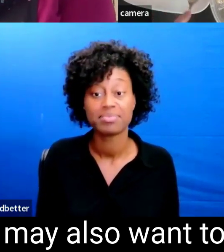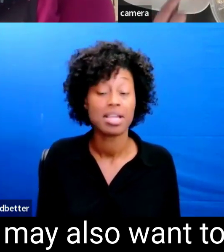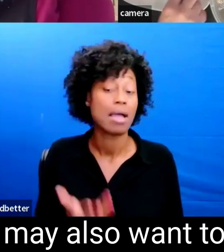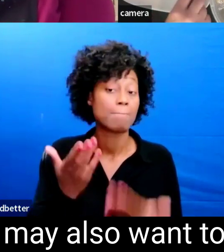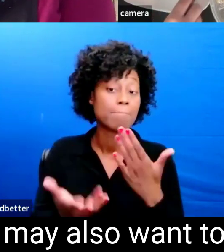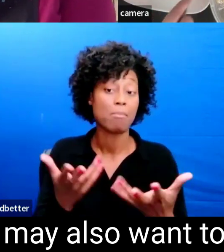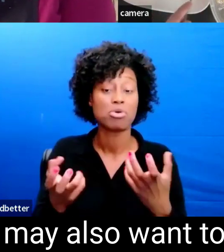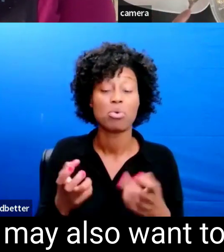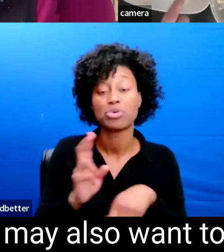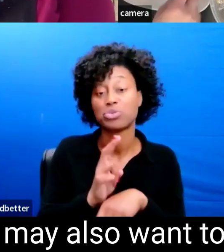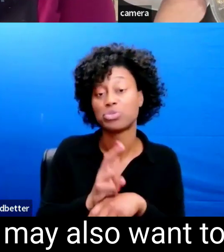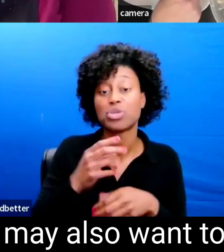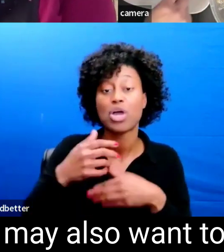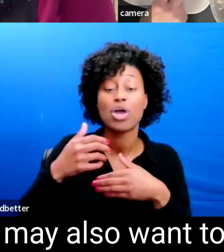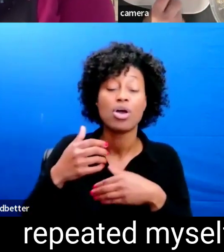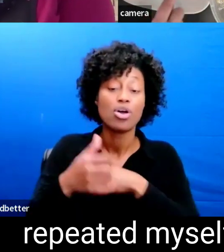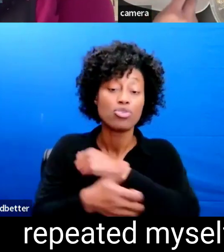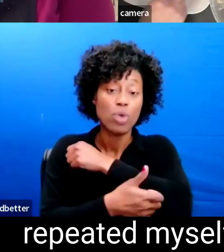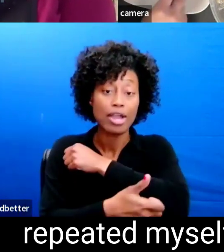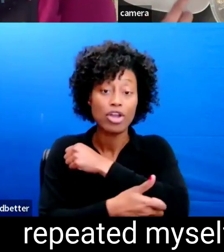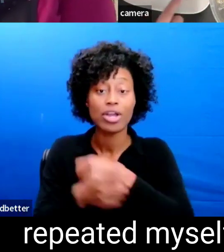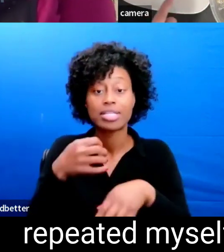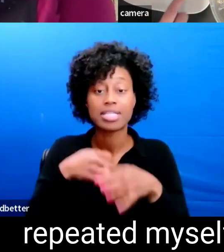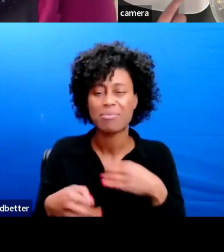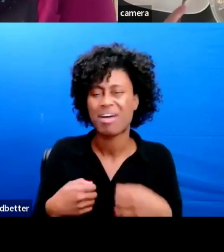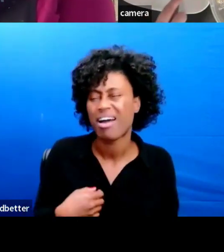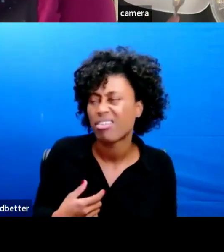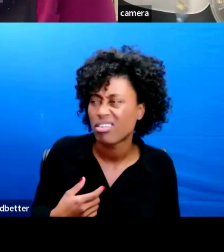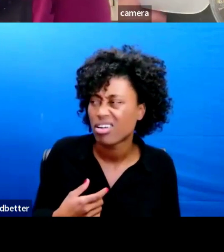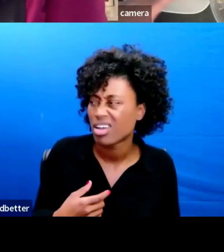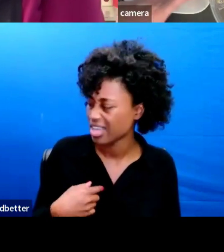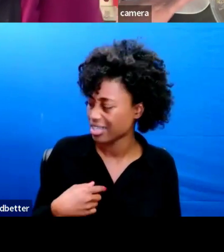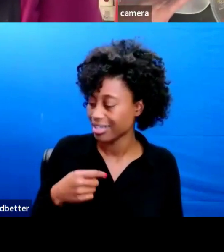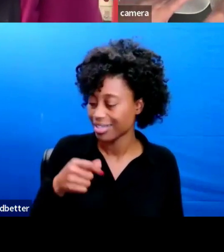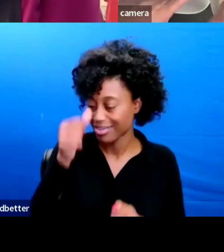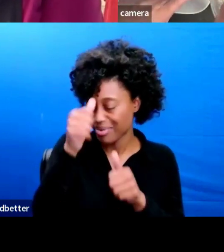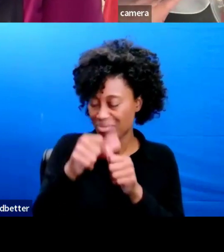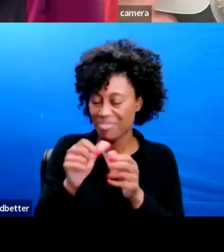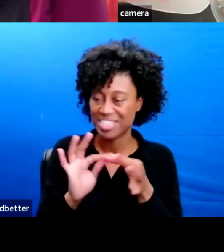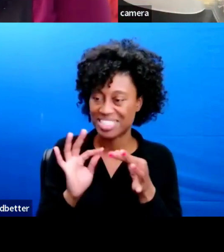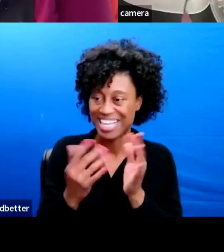it on crackers, and I apologize if I just repeated myself.